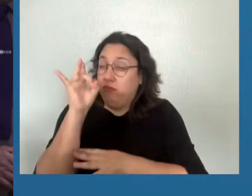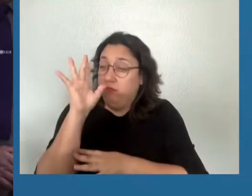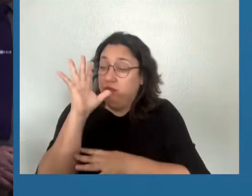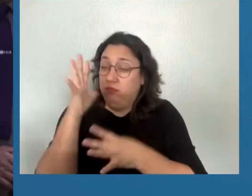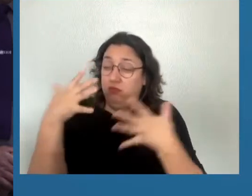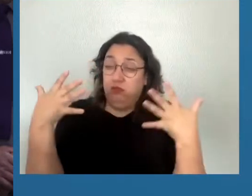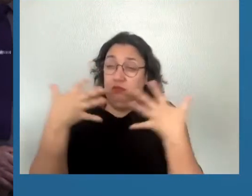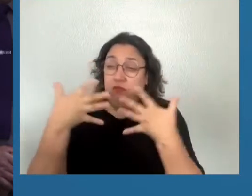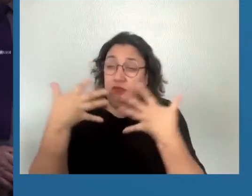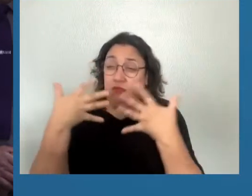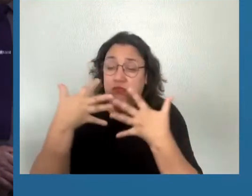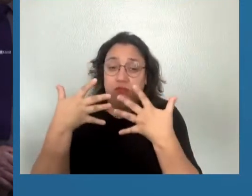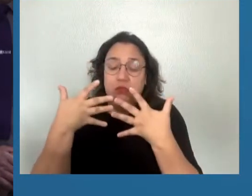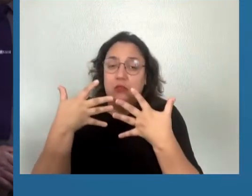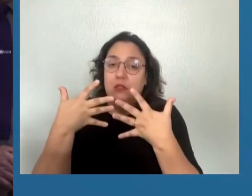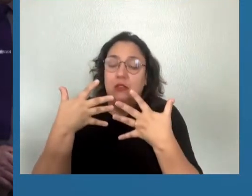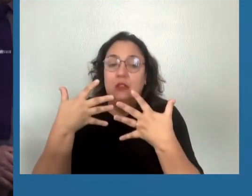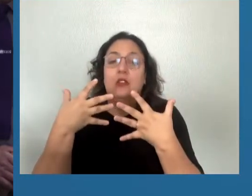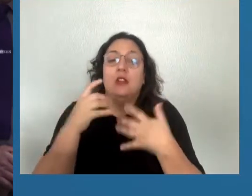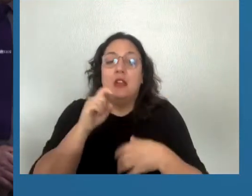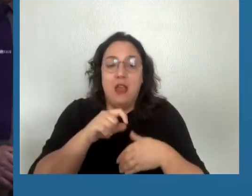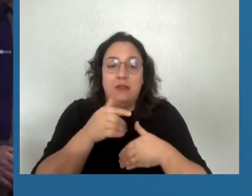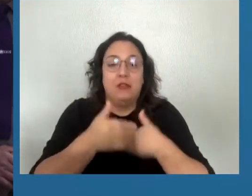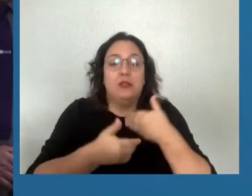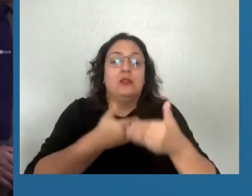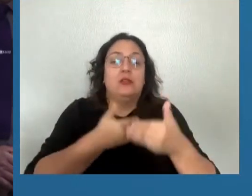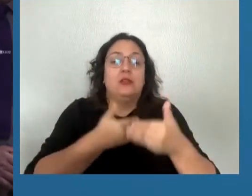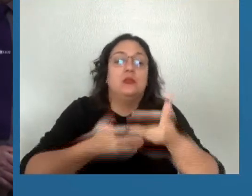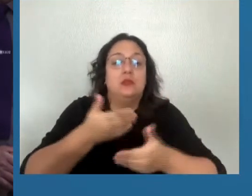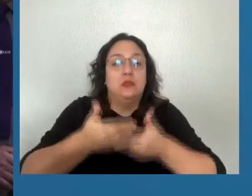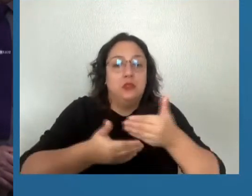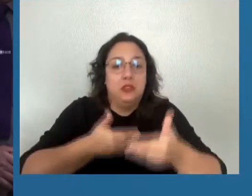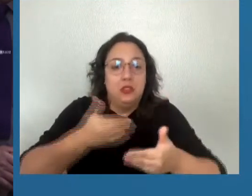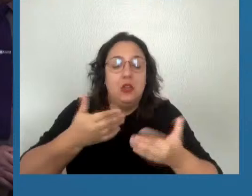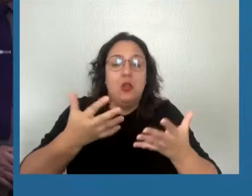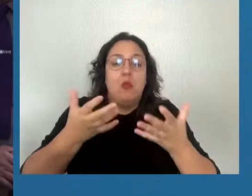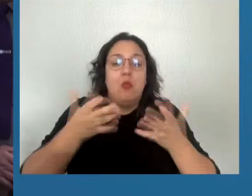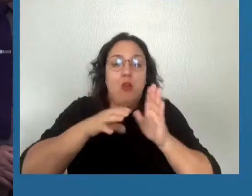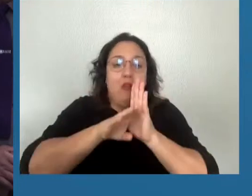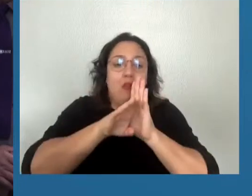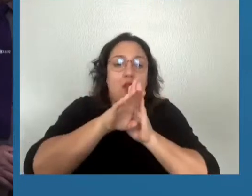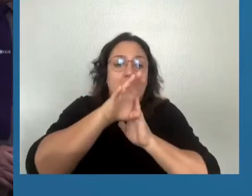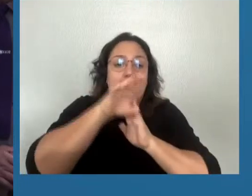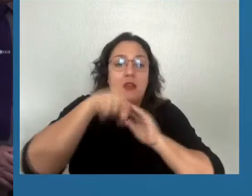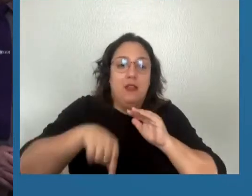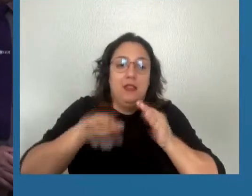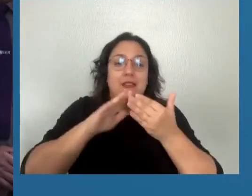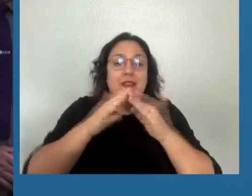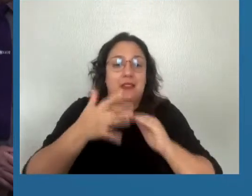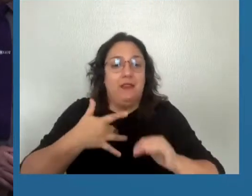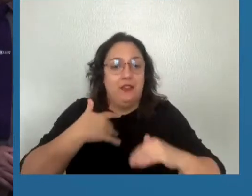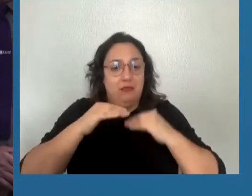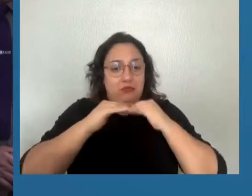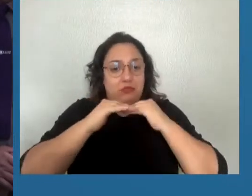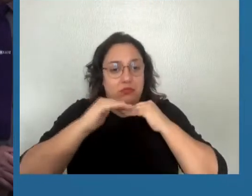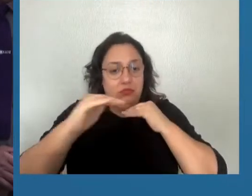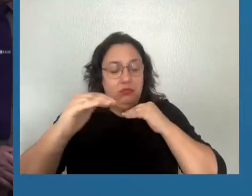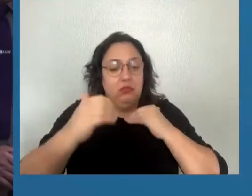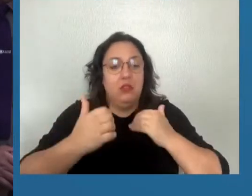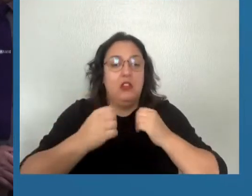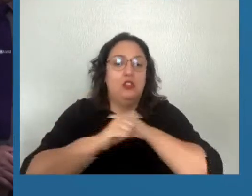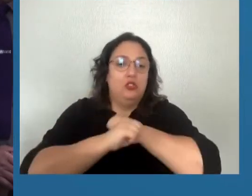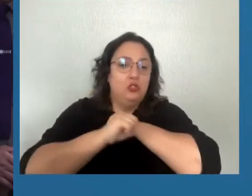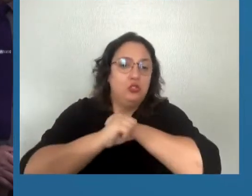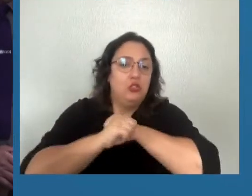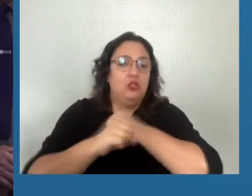We have to get to a place where this city feels stable, safe, and secure, and that is what I'm committed to with these resources